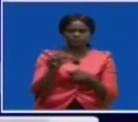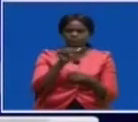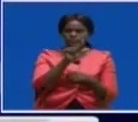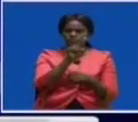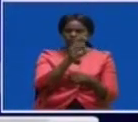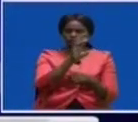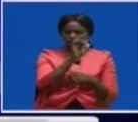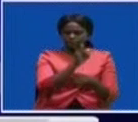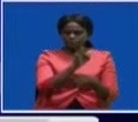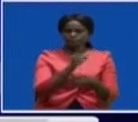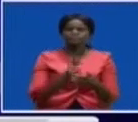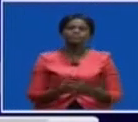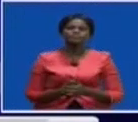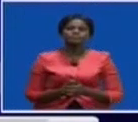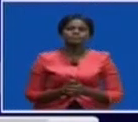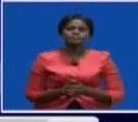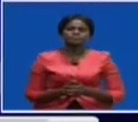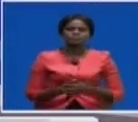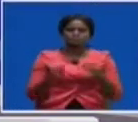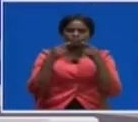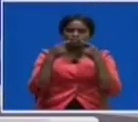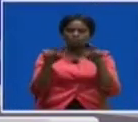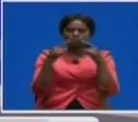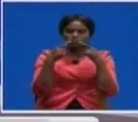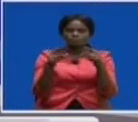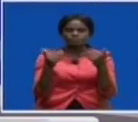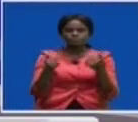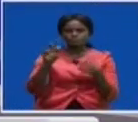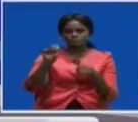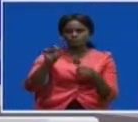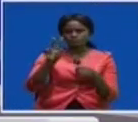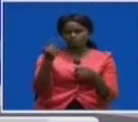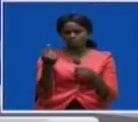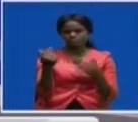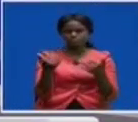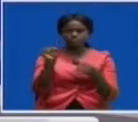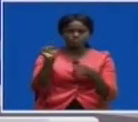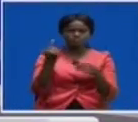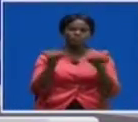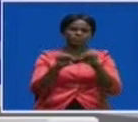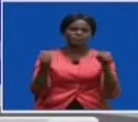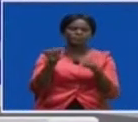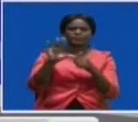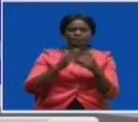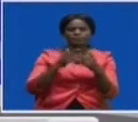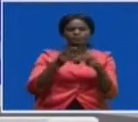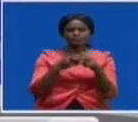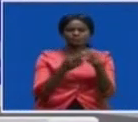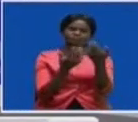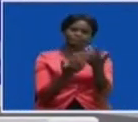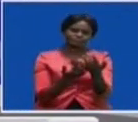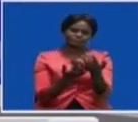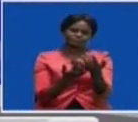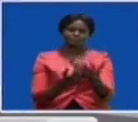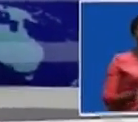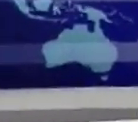Lucy Shawa. You're watching ZNBC TV1 main news. We take our first commercial break. We'll be right back with more stories.